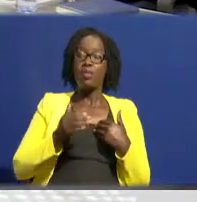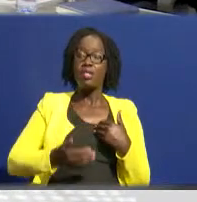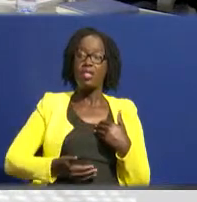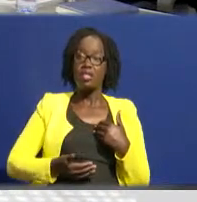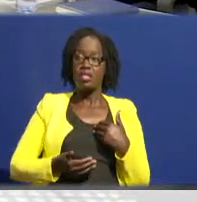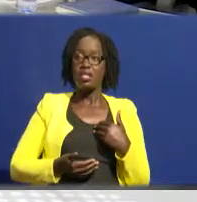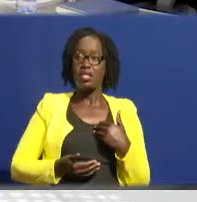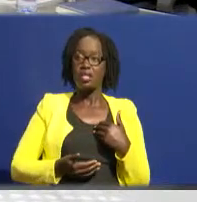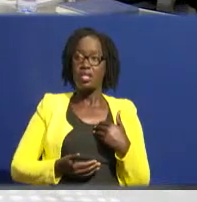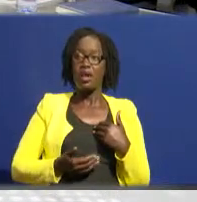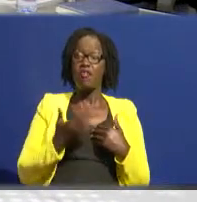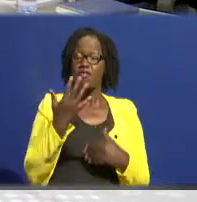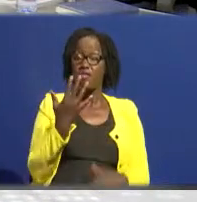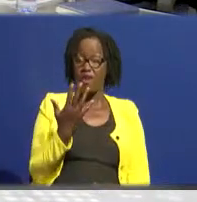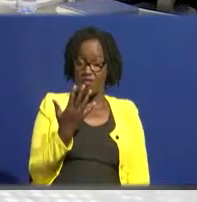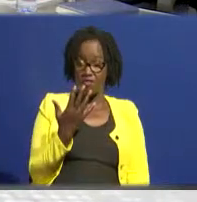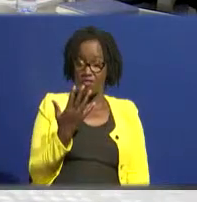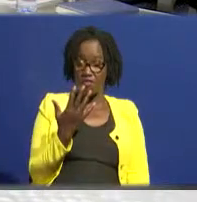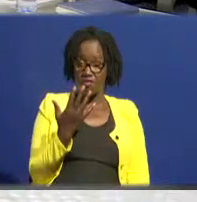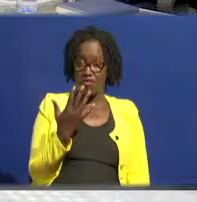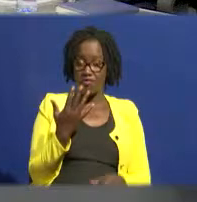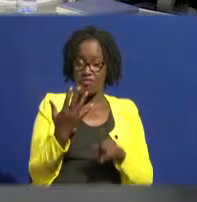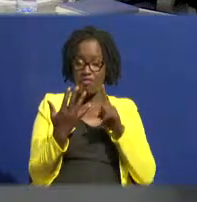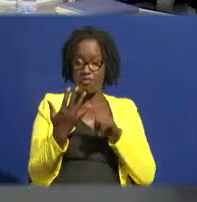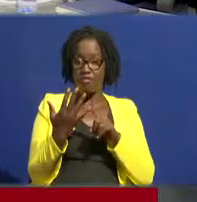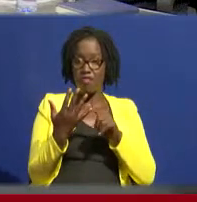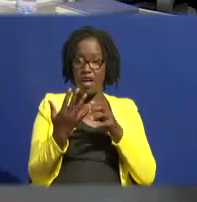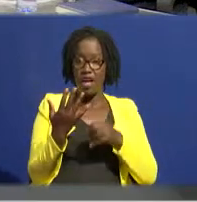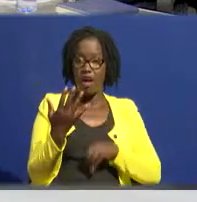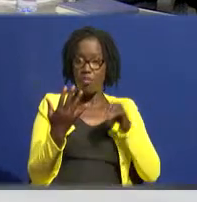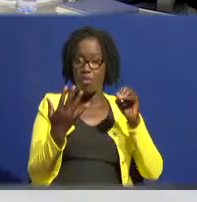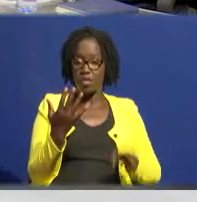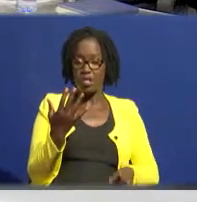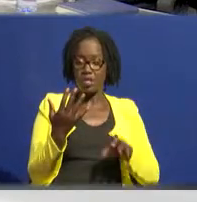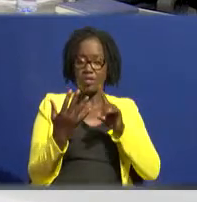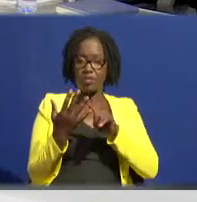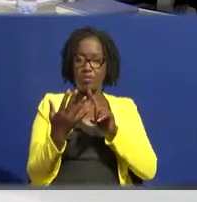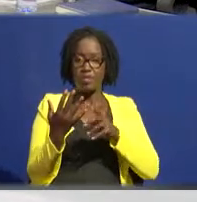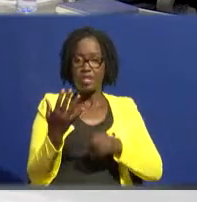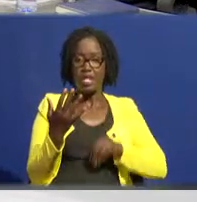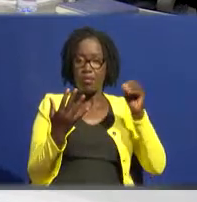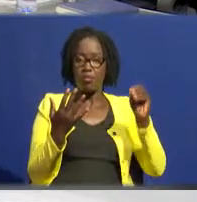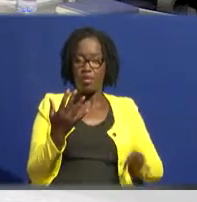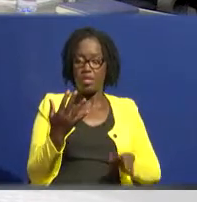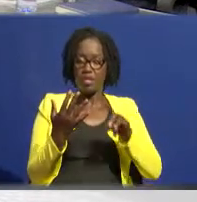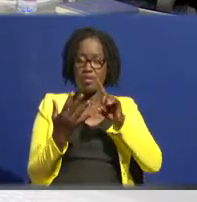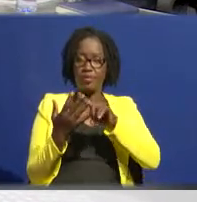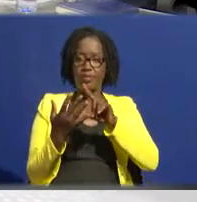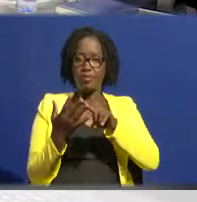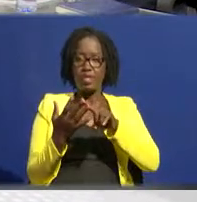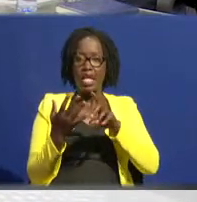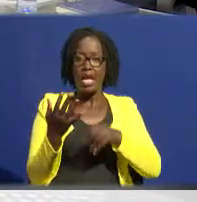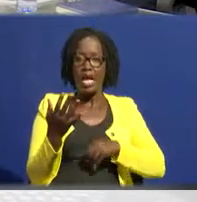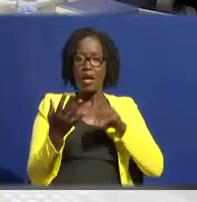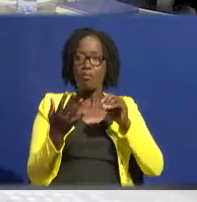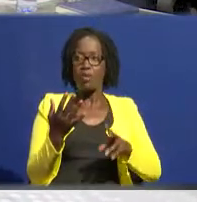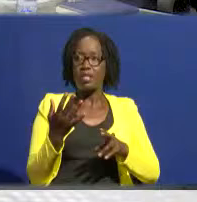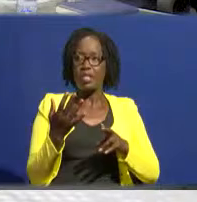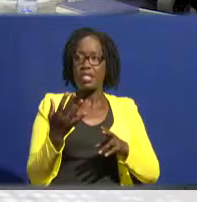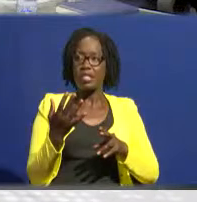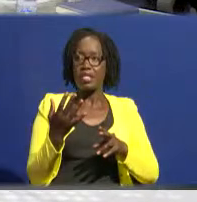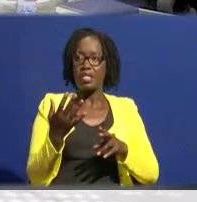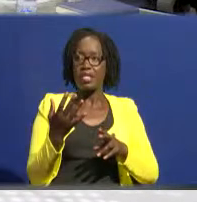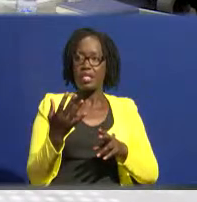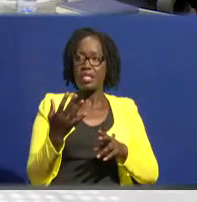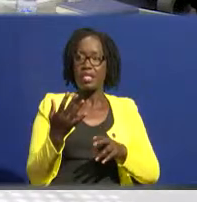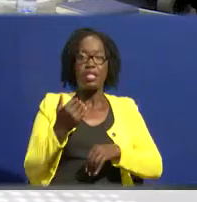to the tune of five. She's had one aborted, another one aborted, and now she is even pregnant